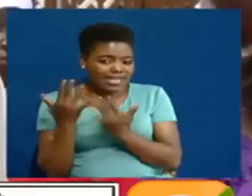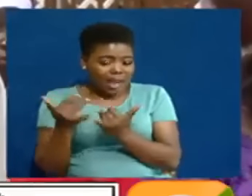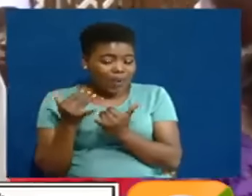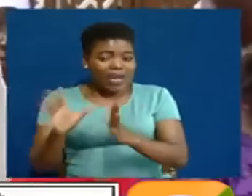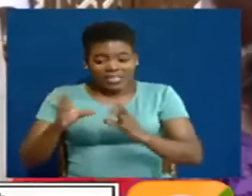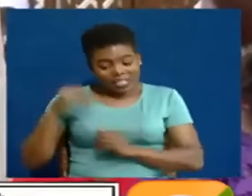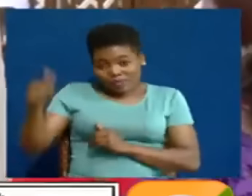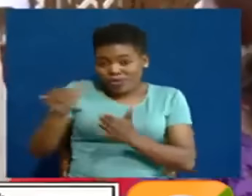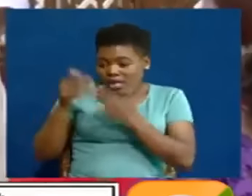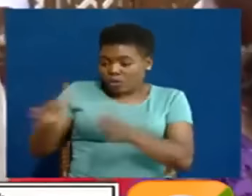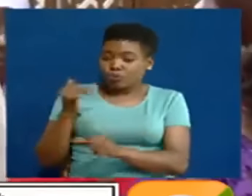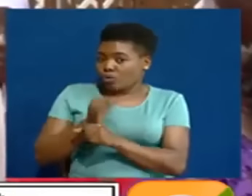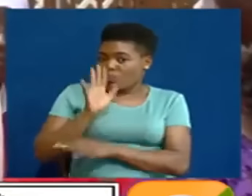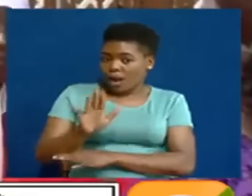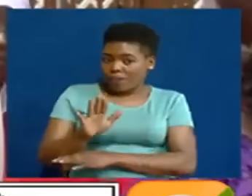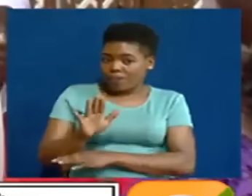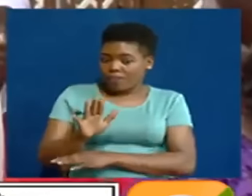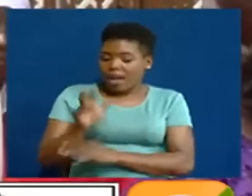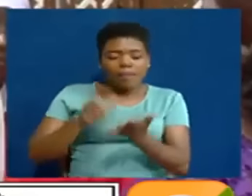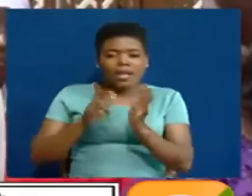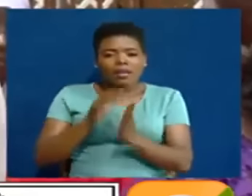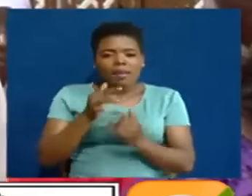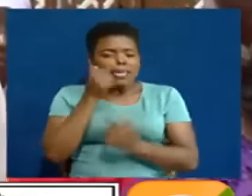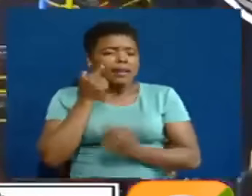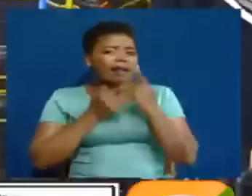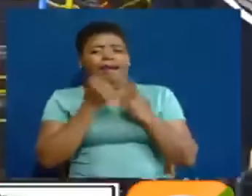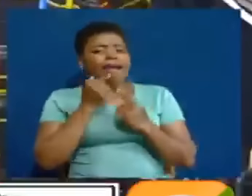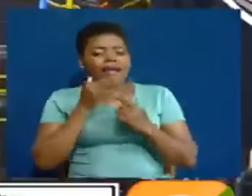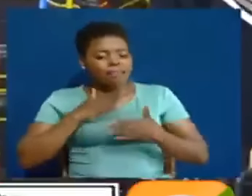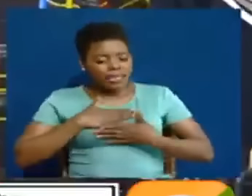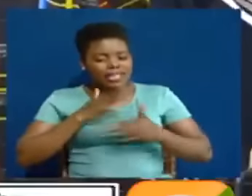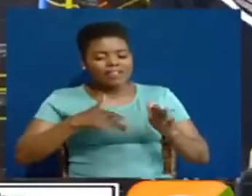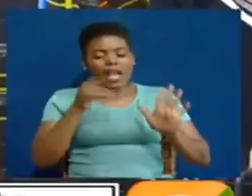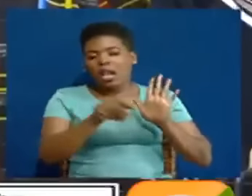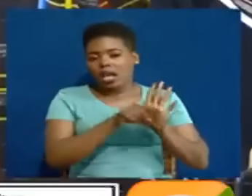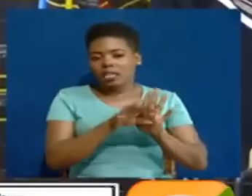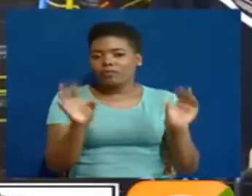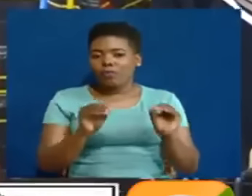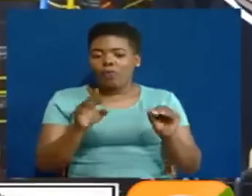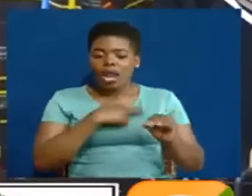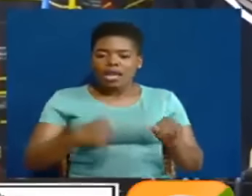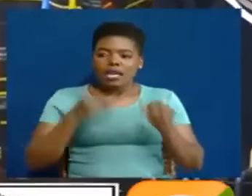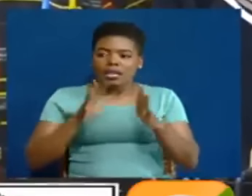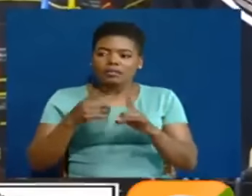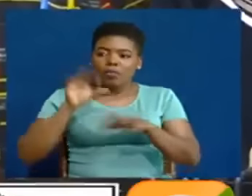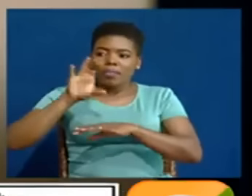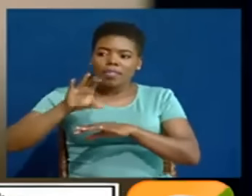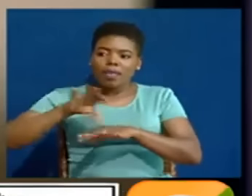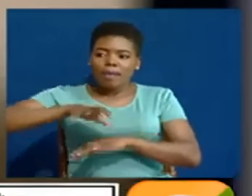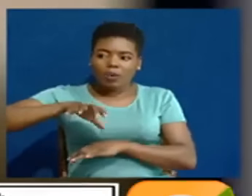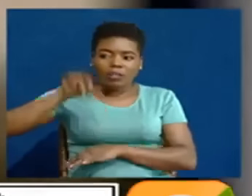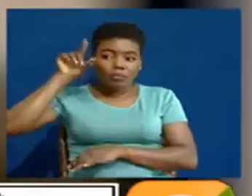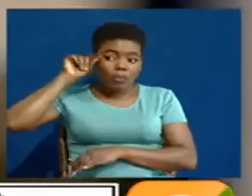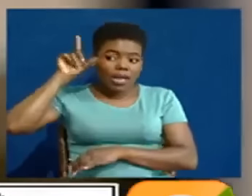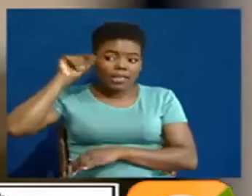admitting that it has happened, but it doesn't have to remain negative. Religious leaders from Mombasa County asked members of parliament and